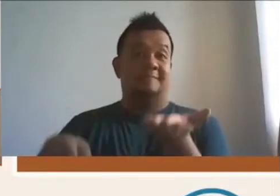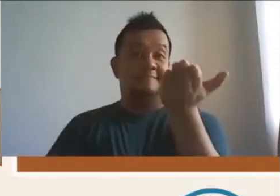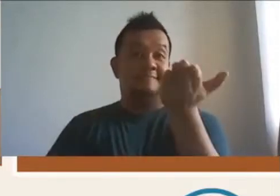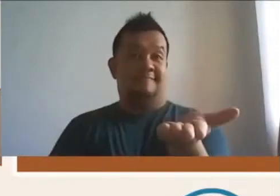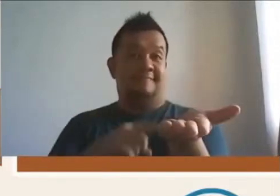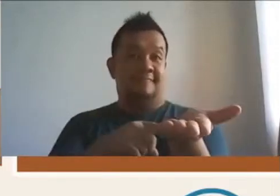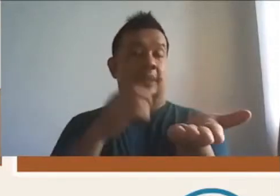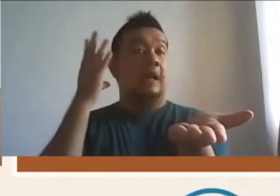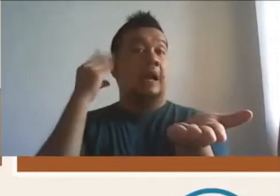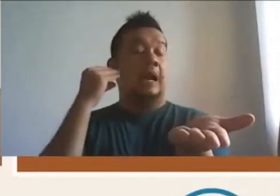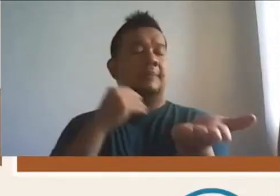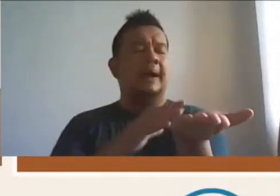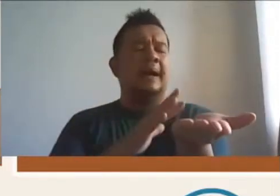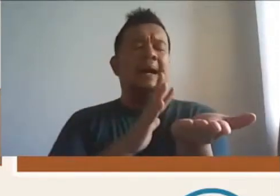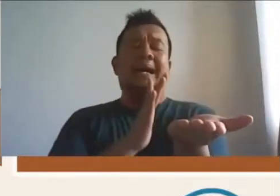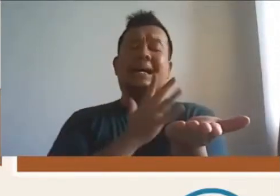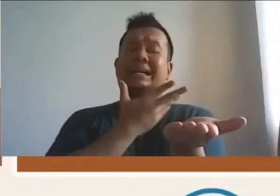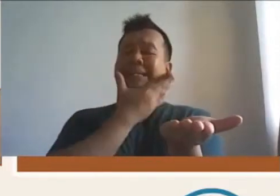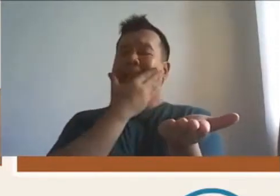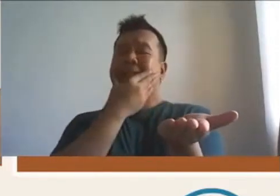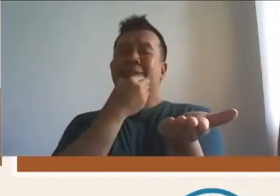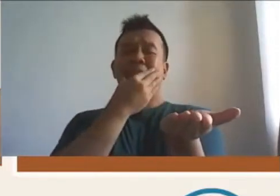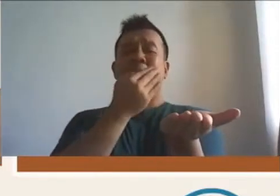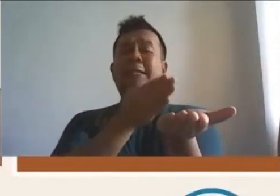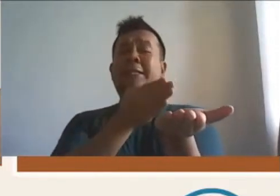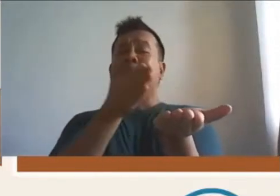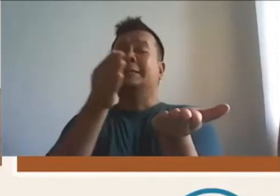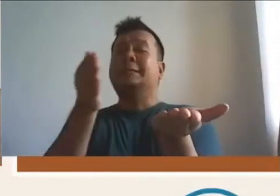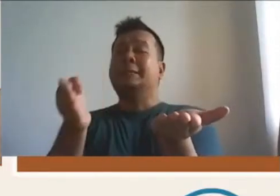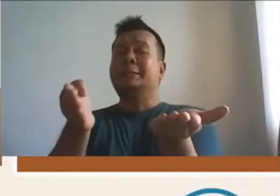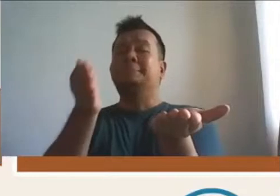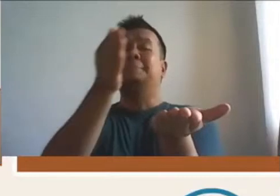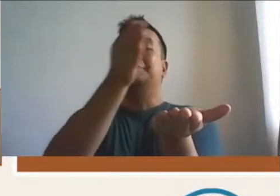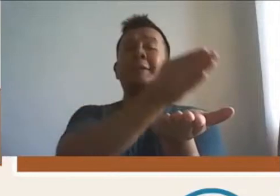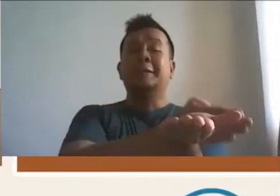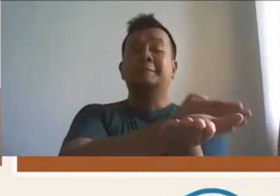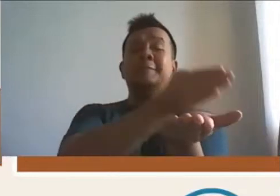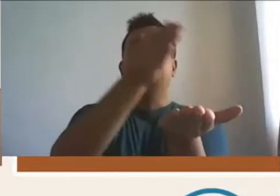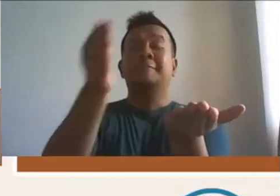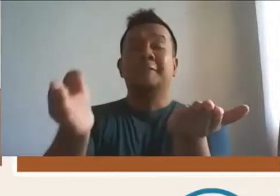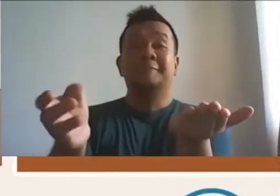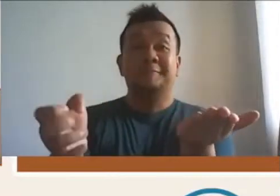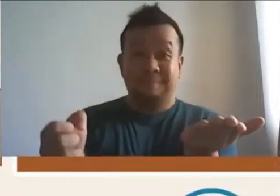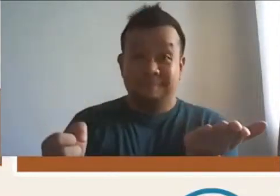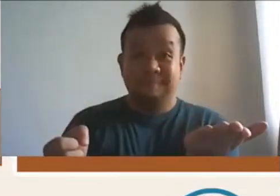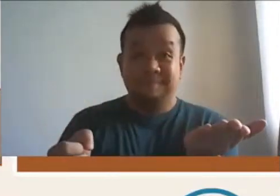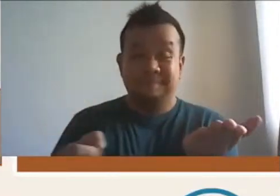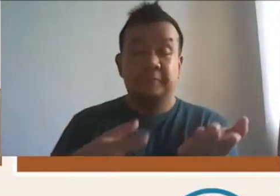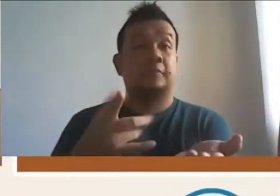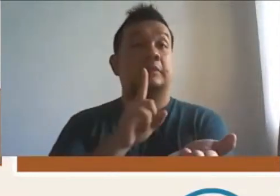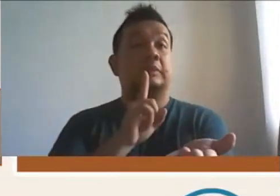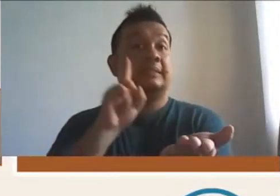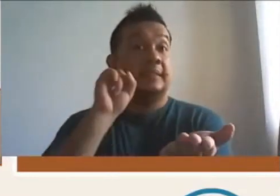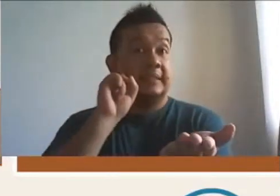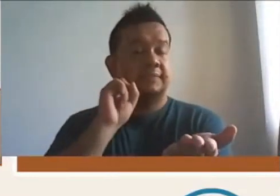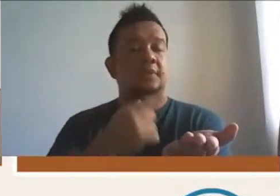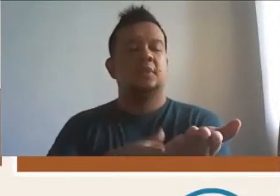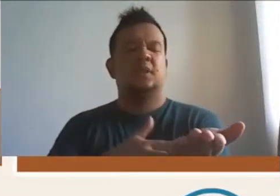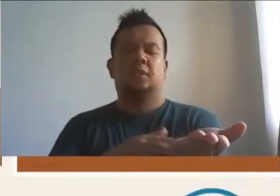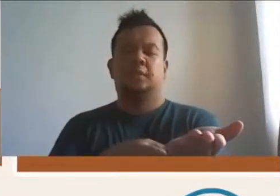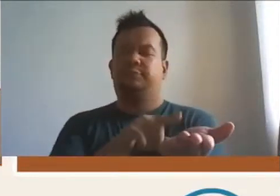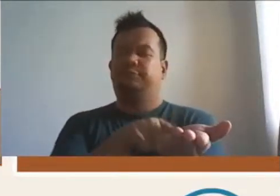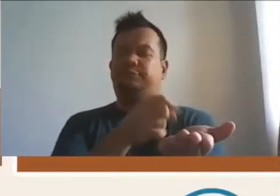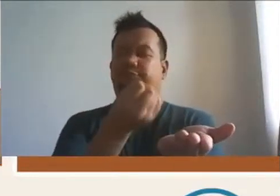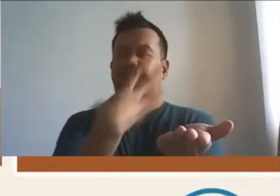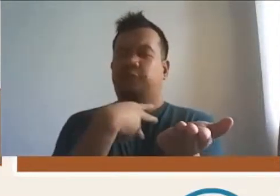hindi makapag-comment ng diretso. Pero sa deaf, pag nakita namin cake, ano pa yan, ang pangit, di maganda, dapat palitan.